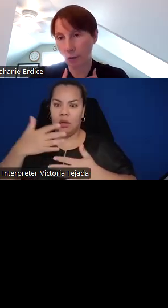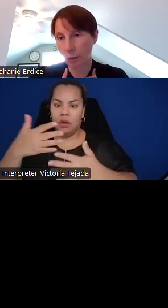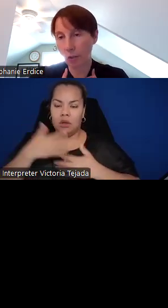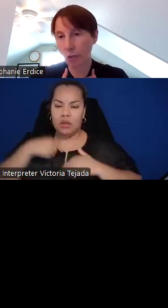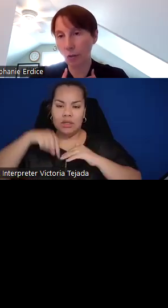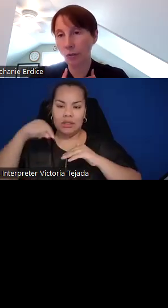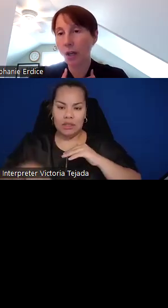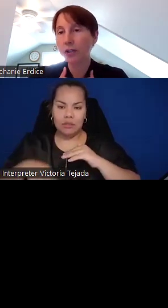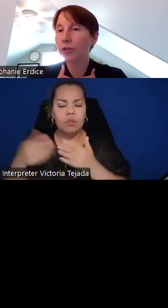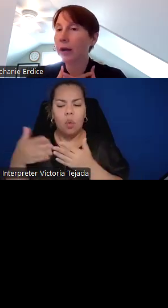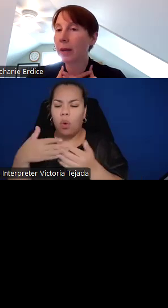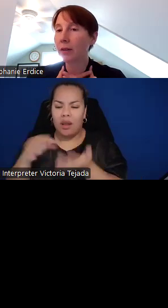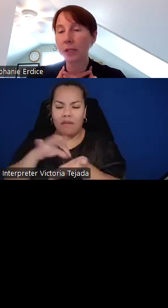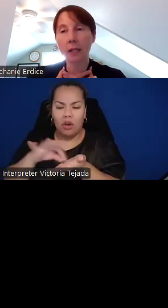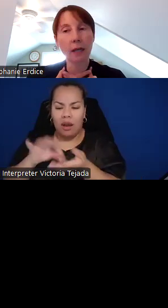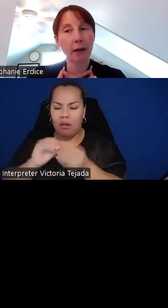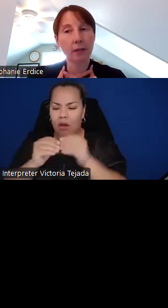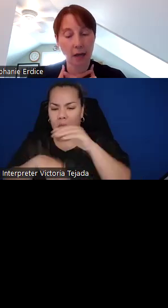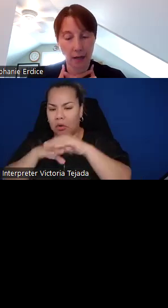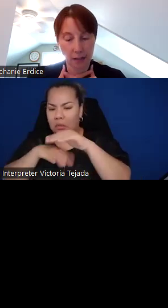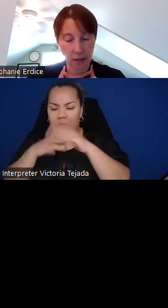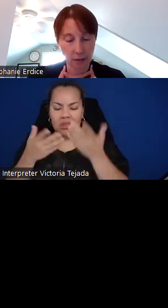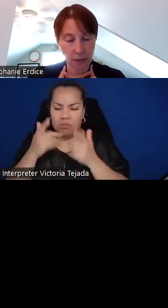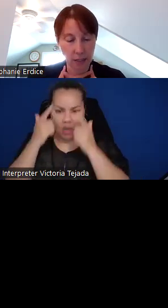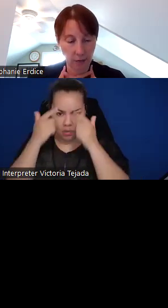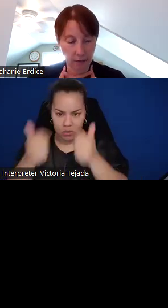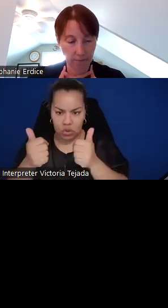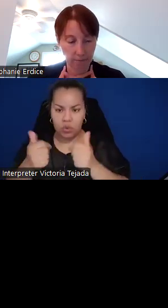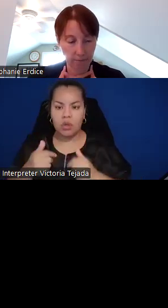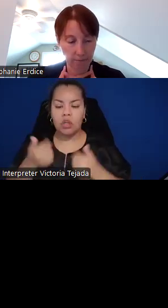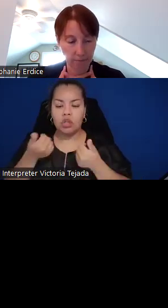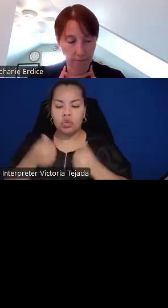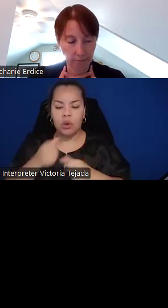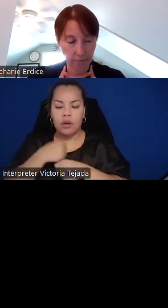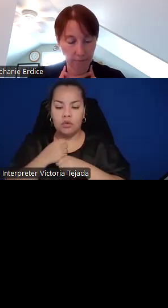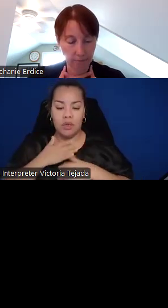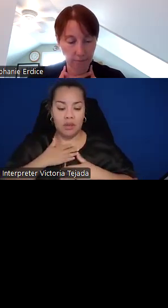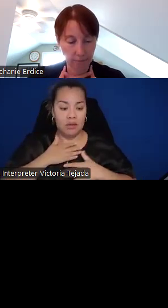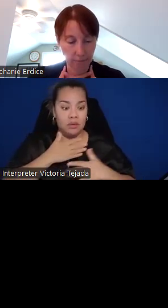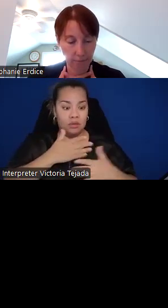feels comfortable to you. Just try to make those inhales and exhales even.